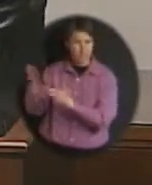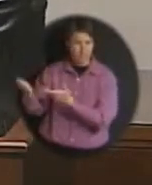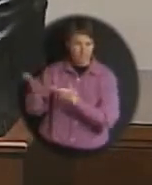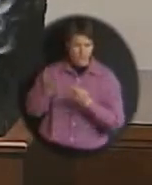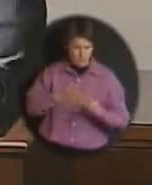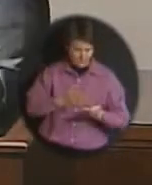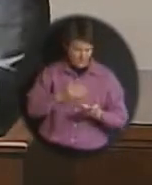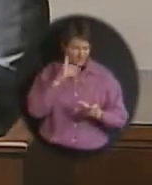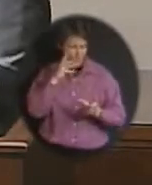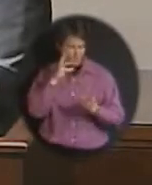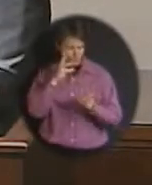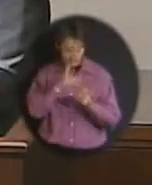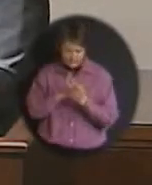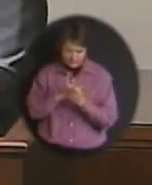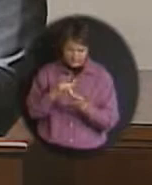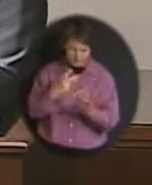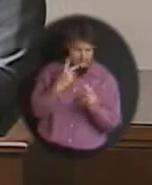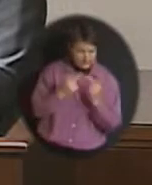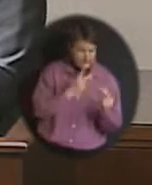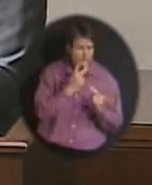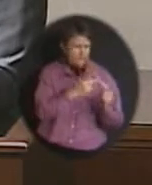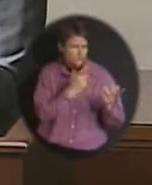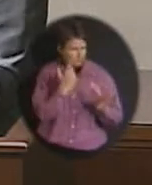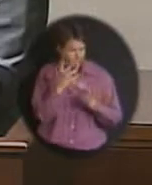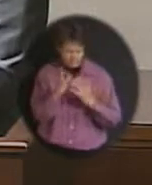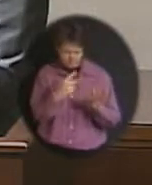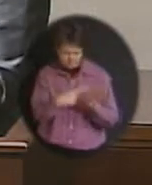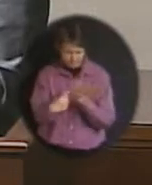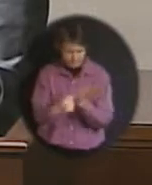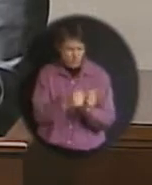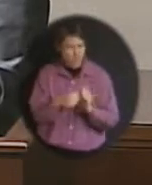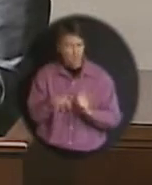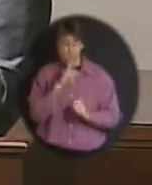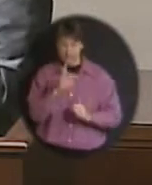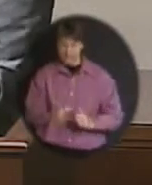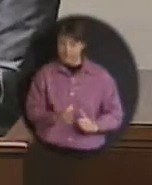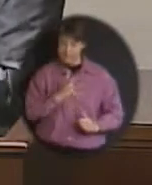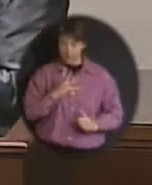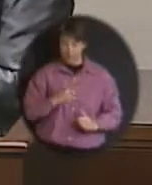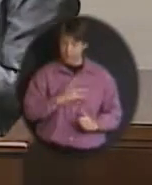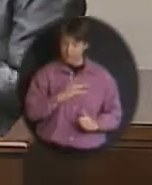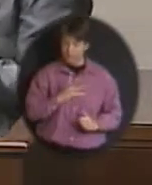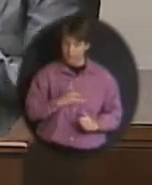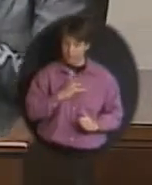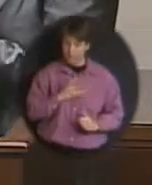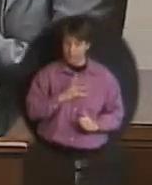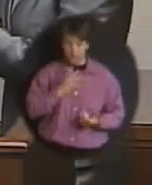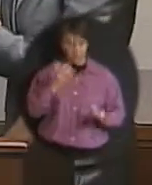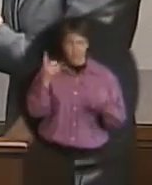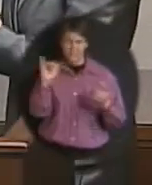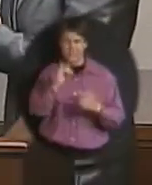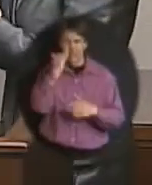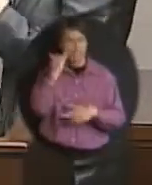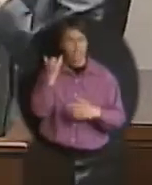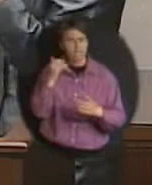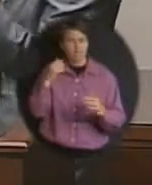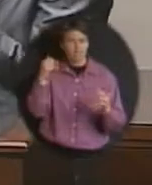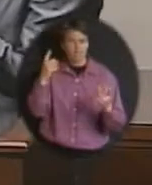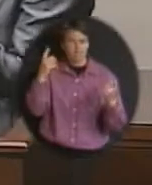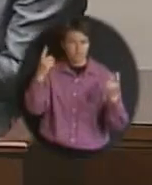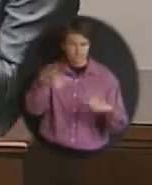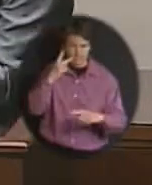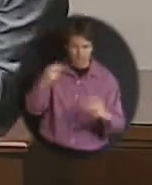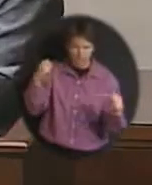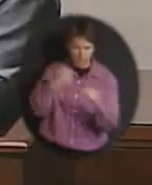witnesses, start kind of visiting with witnesses or bystanders. So very formal investigation, the same one we do if there had been a fight or